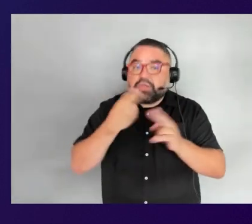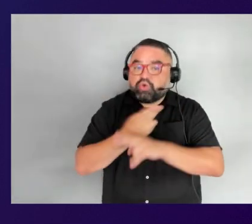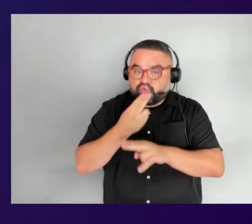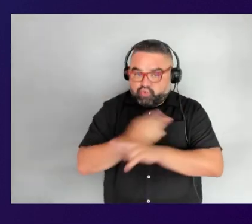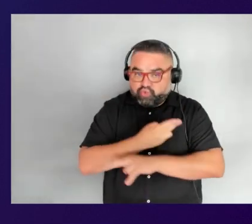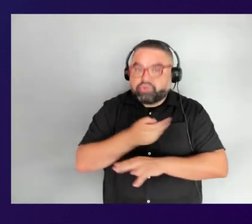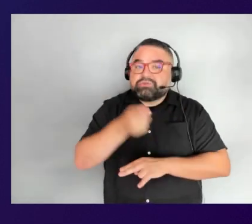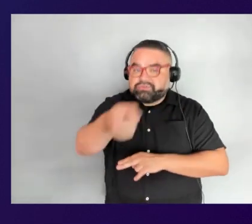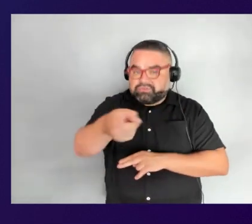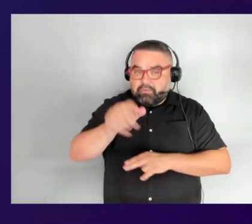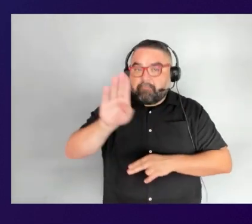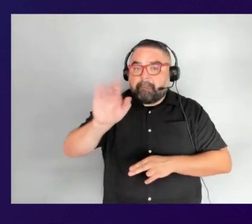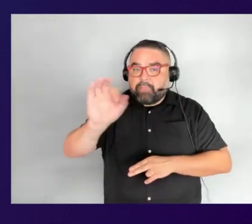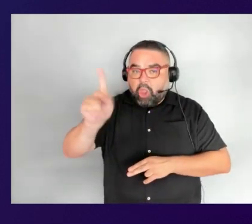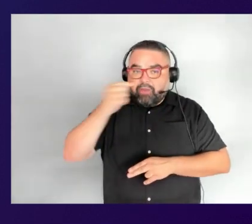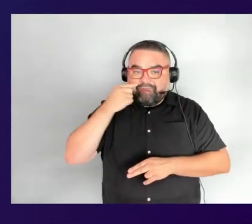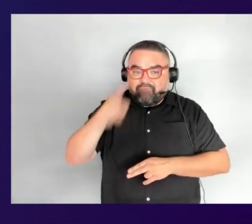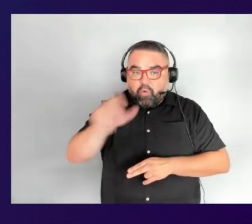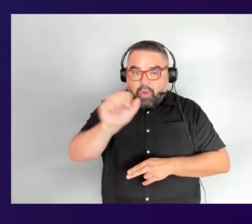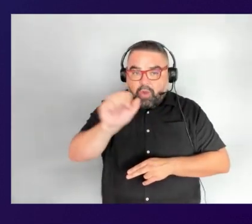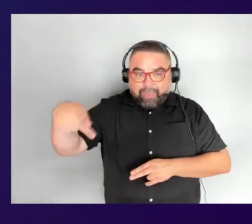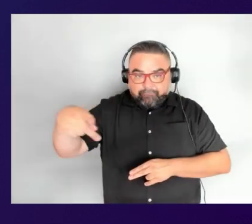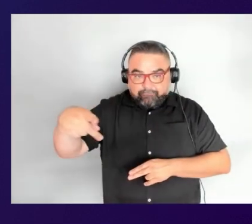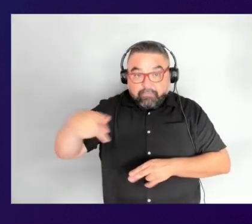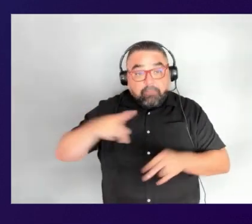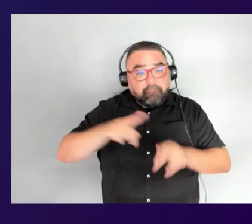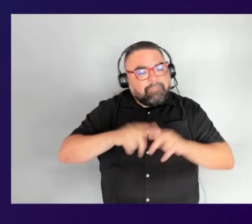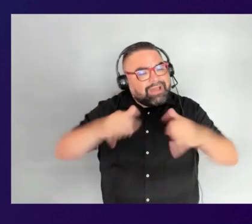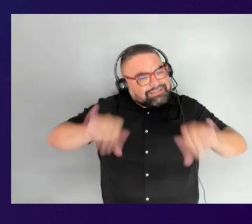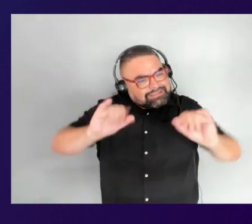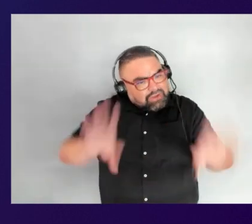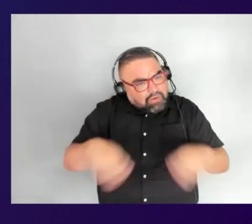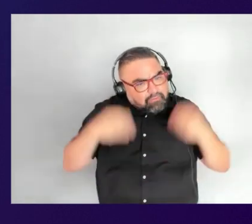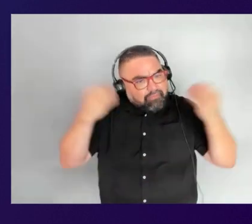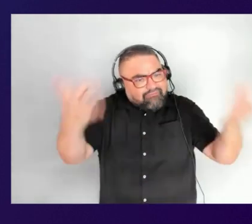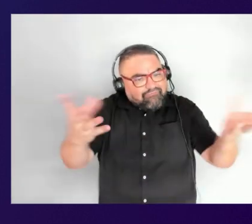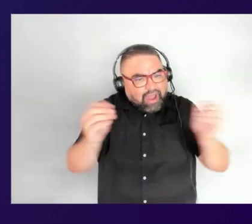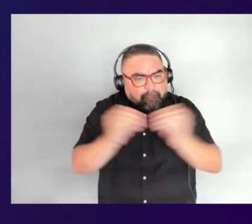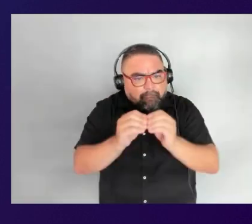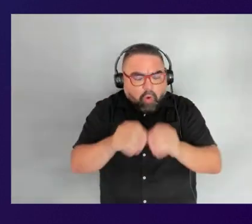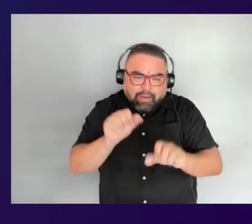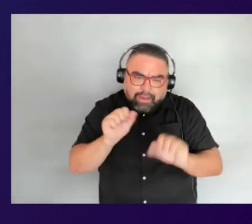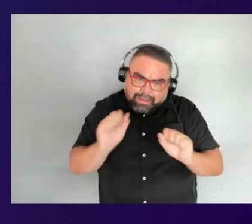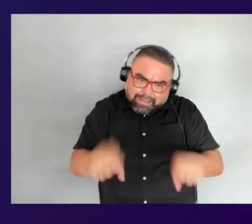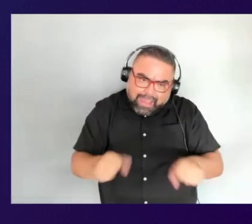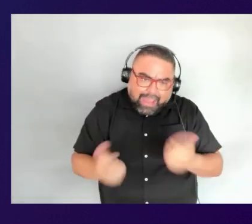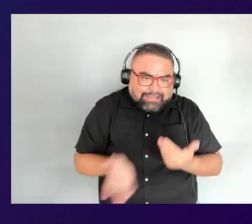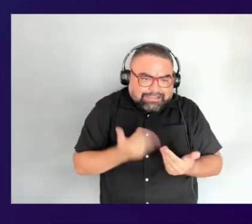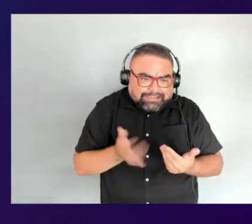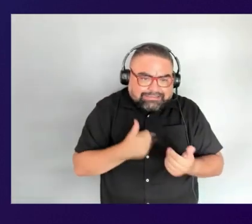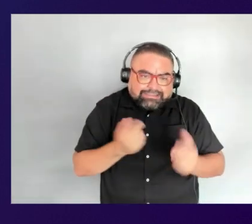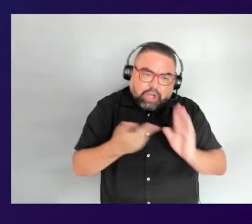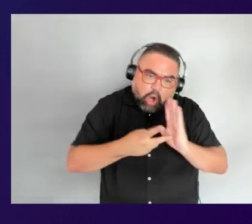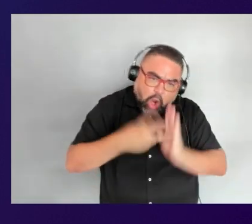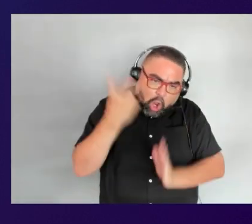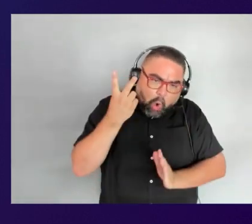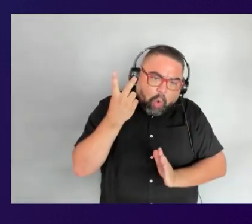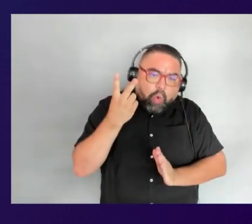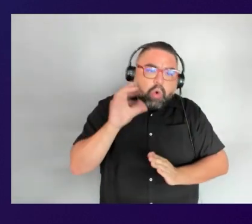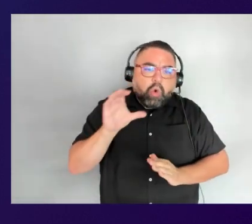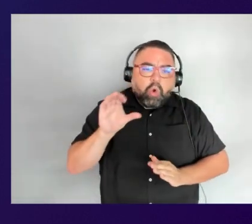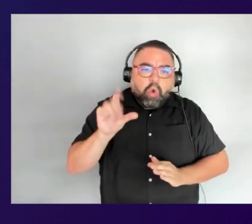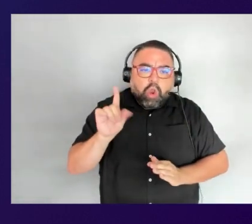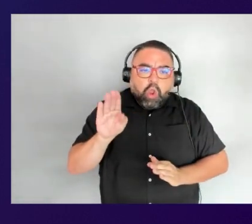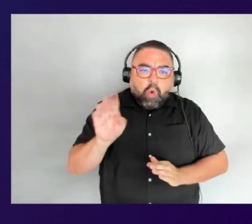these applications while still delivering a rich set of features around being able to quickly clone for test dev, being able to replicate data